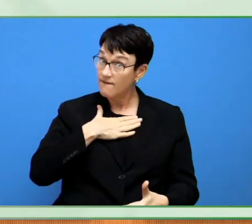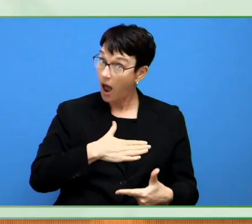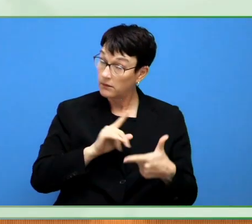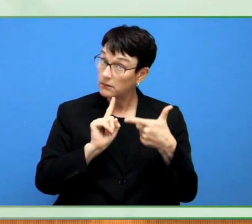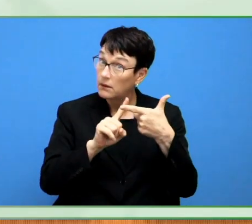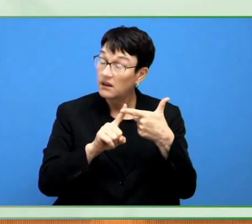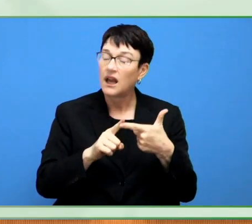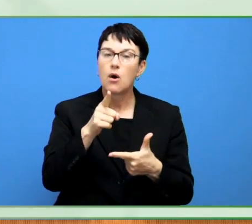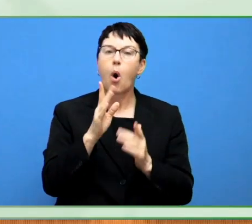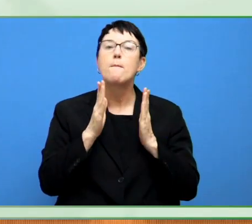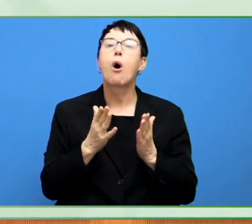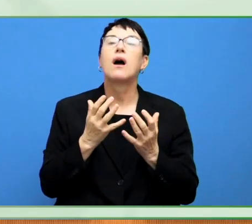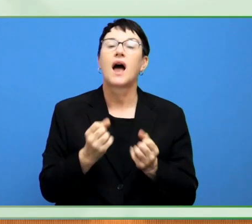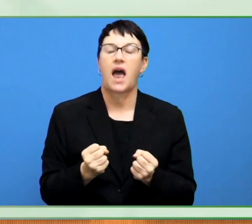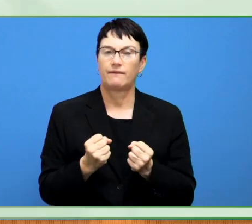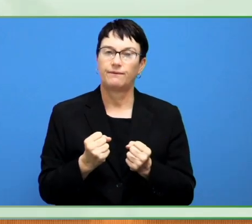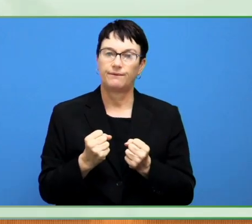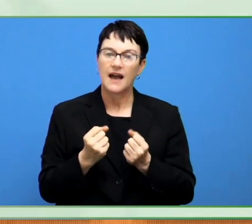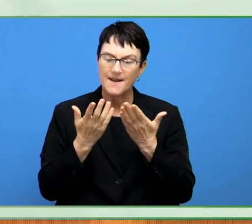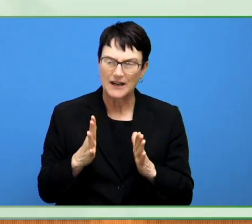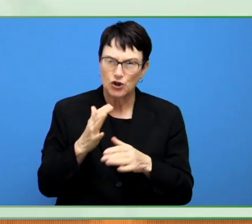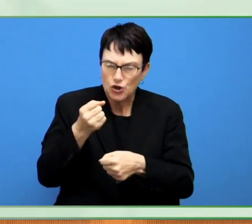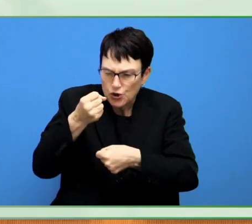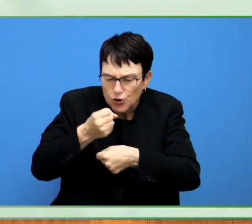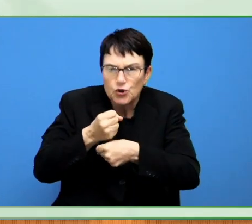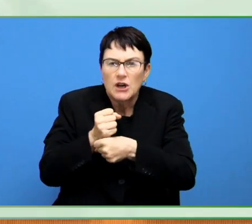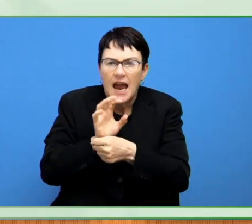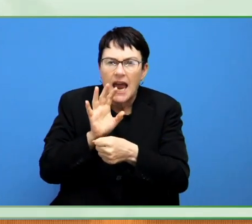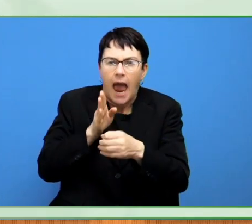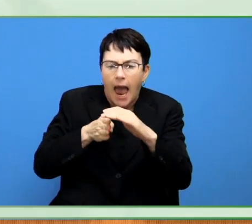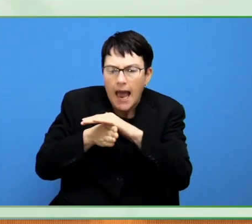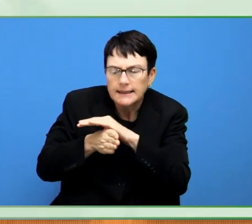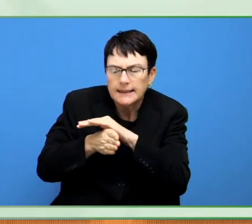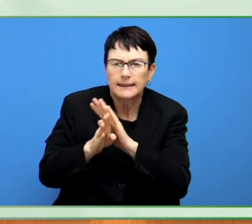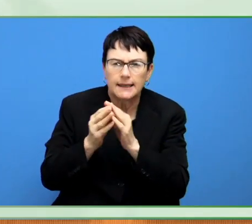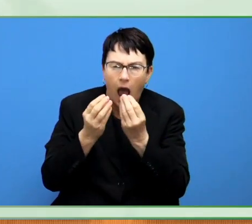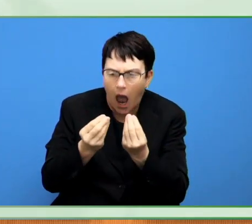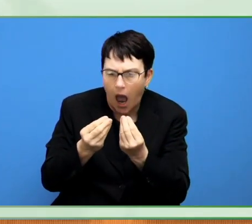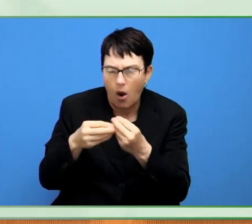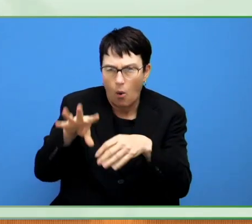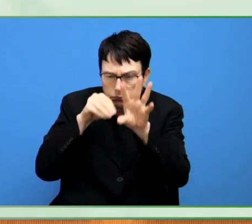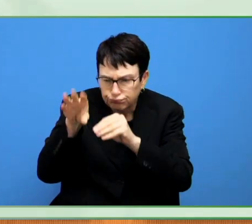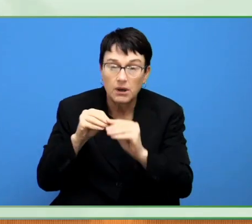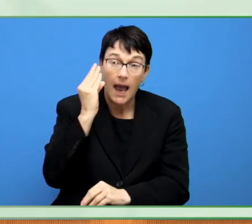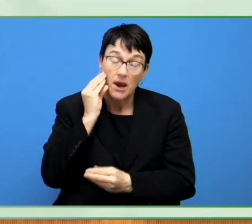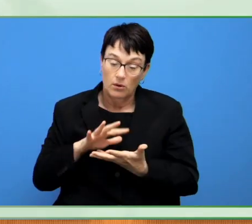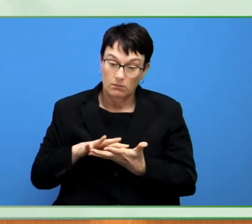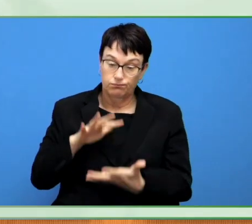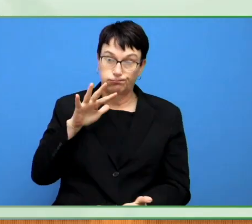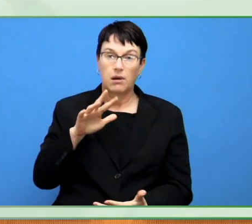experience embedded in accessibility. So I'm remediating, I'm testing, and I'm developing accessible